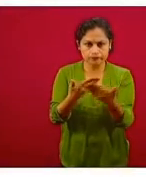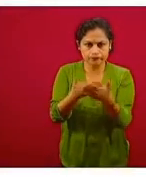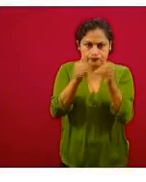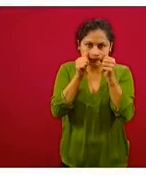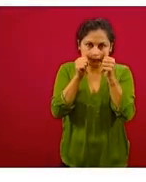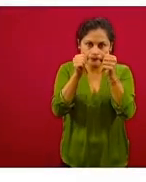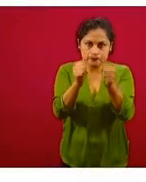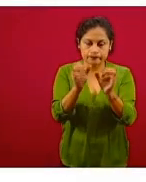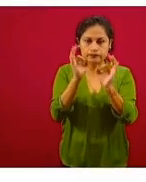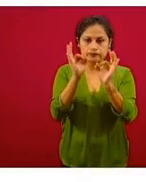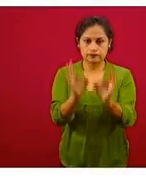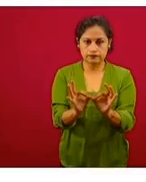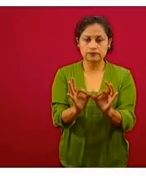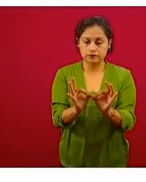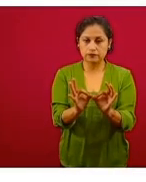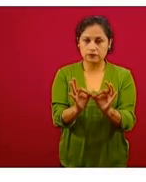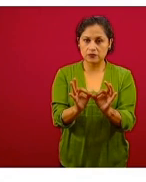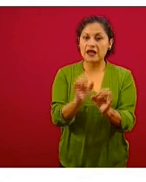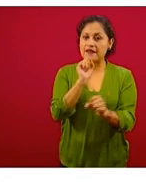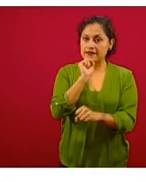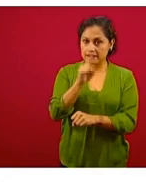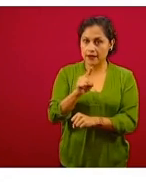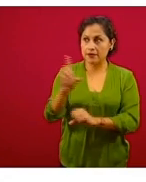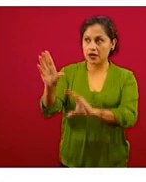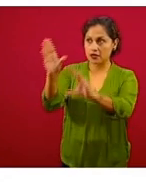protocols like empathetic